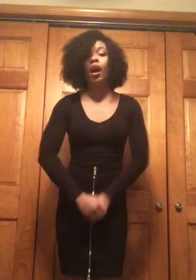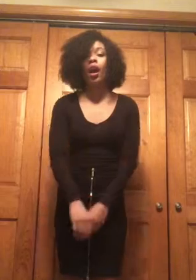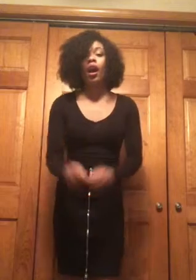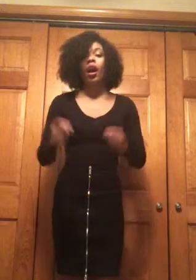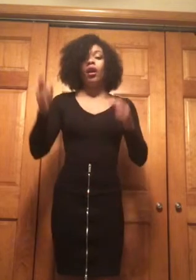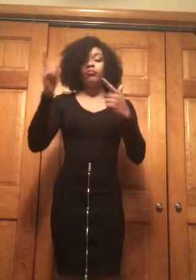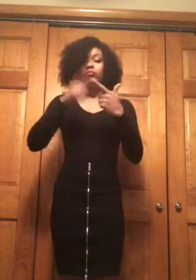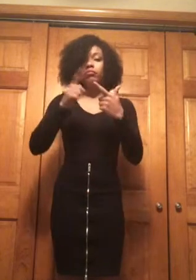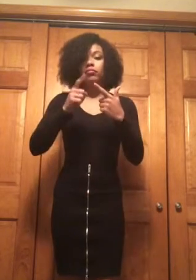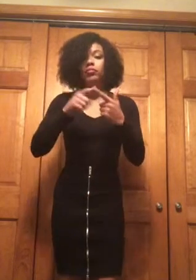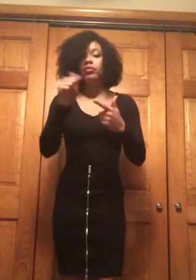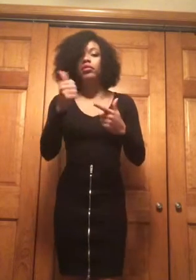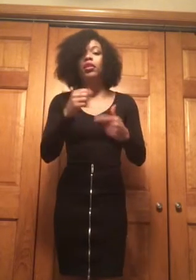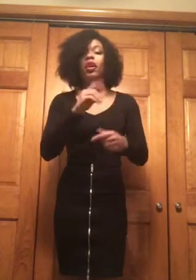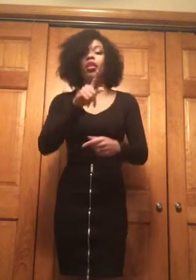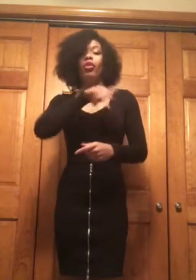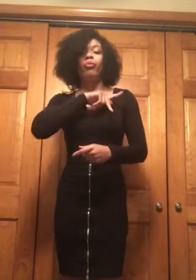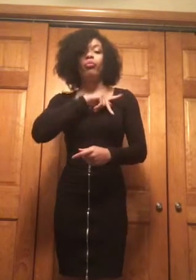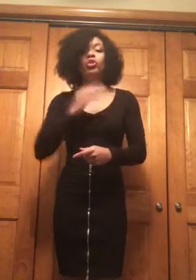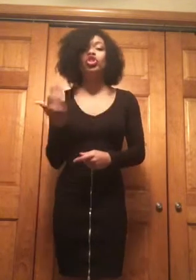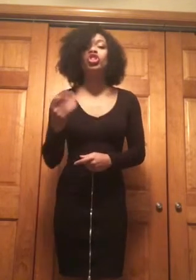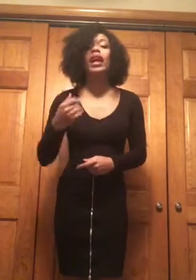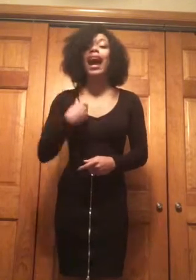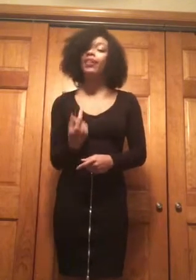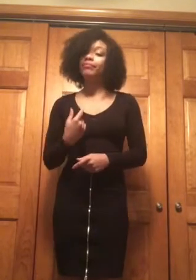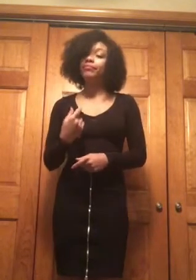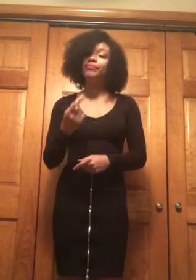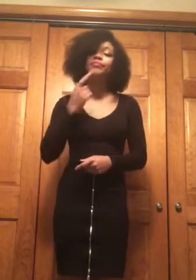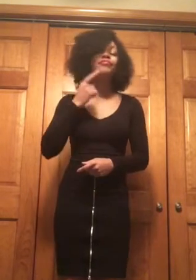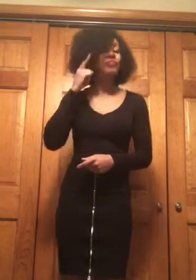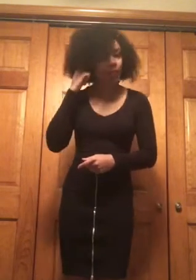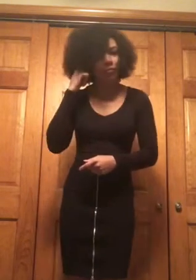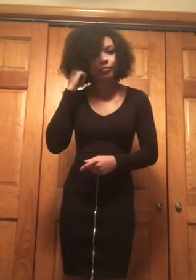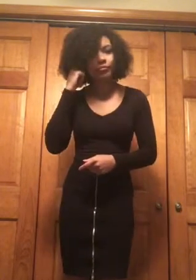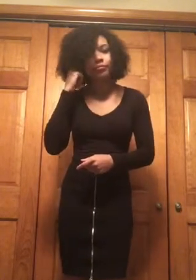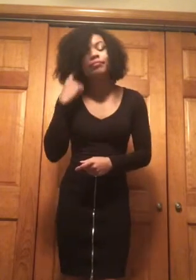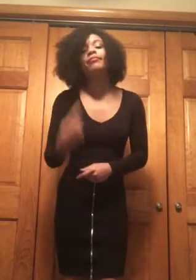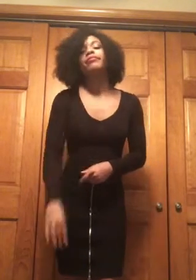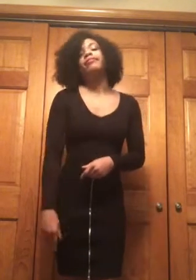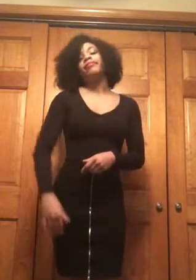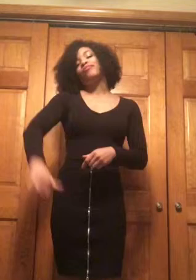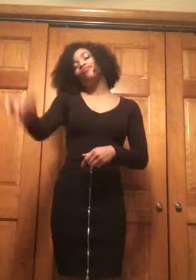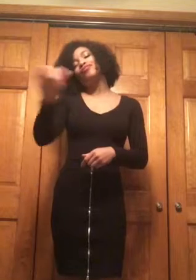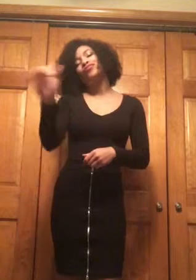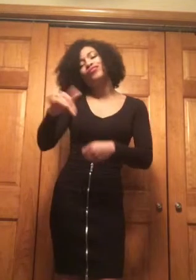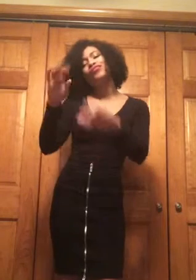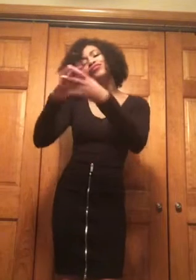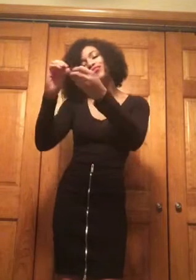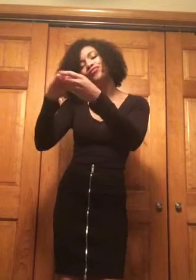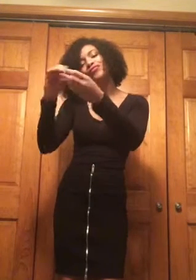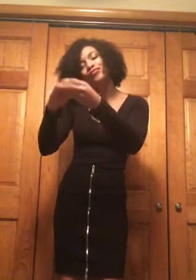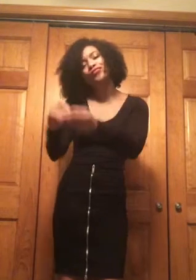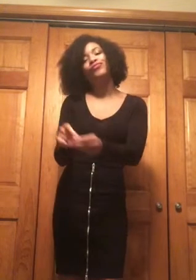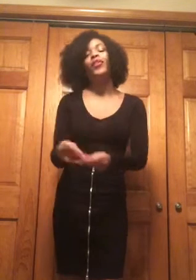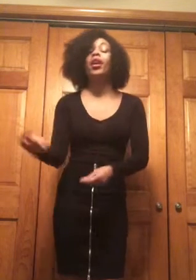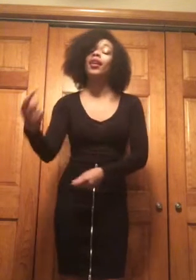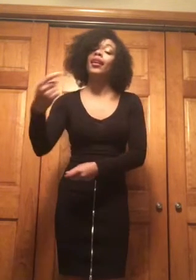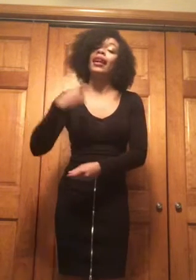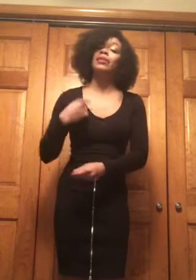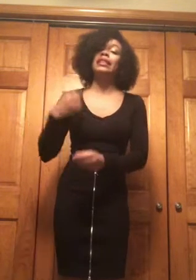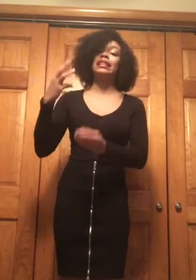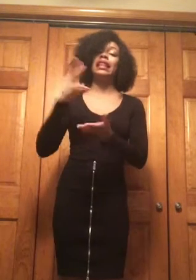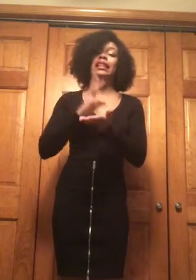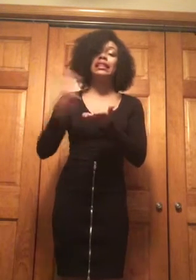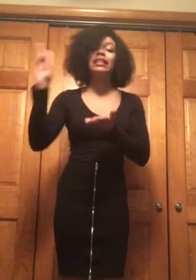I'll get to that soon enough. The other really personal thing I want to tell you about me is that I'm deaf. And as the family legend goes, when I